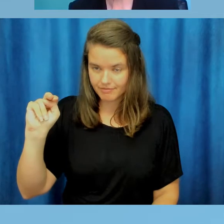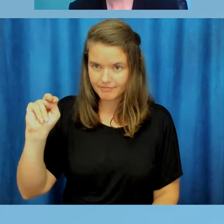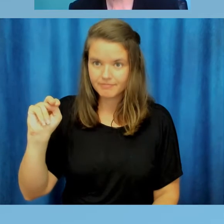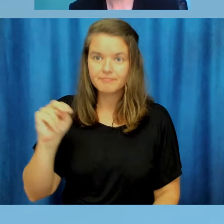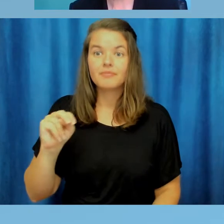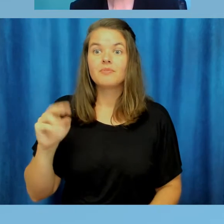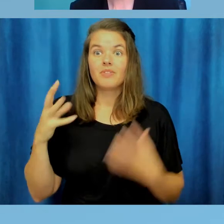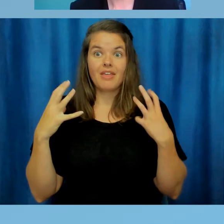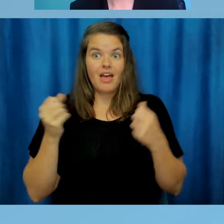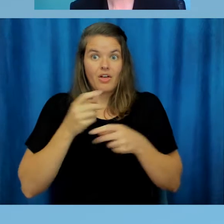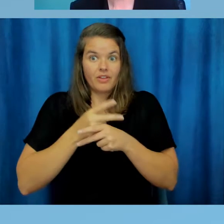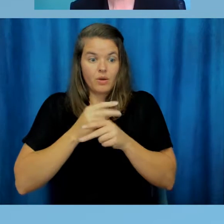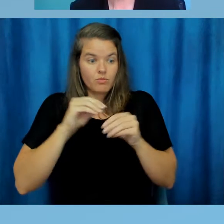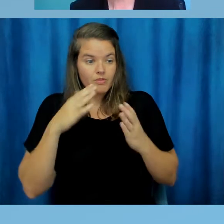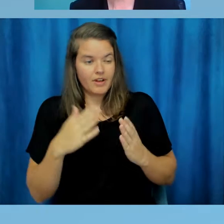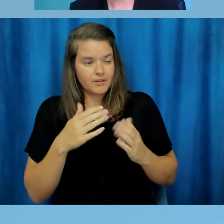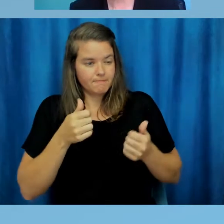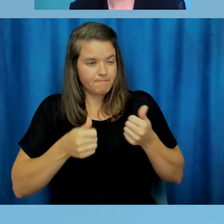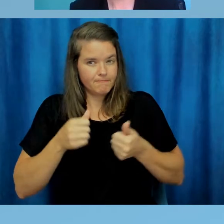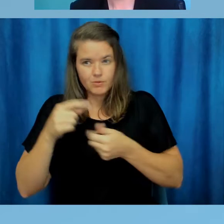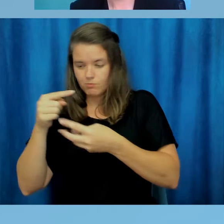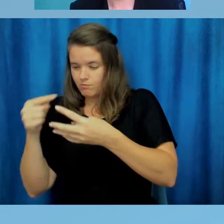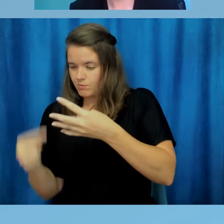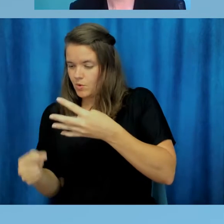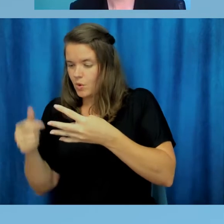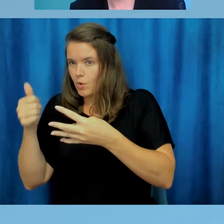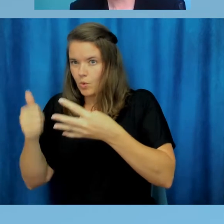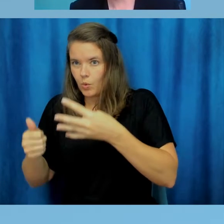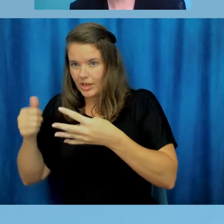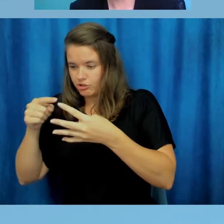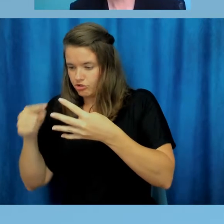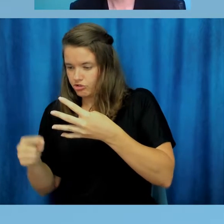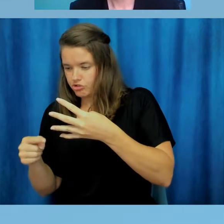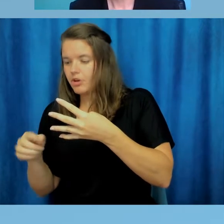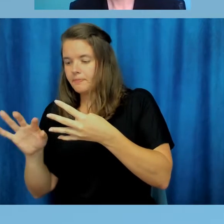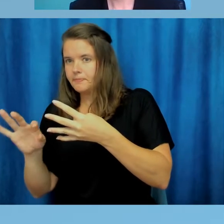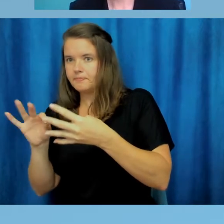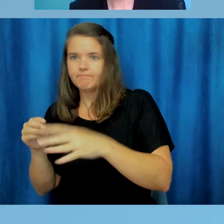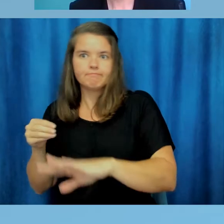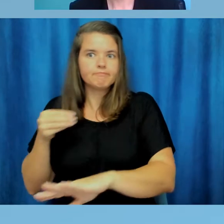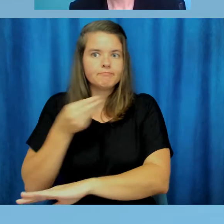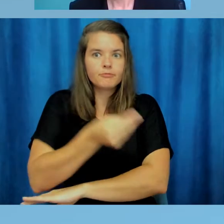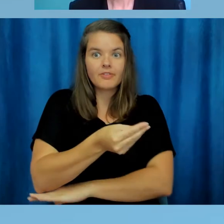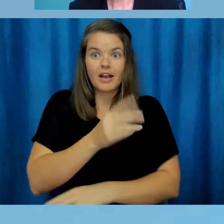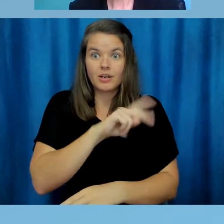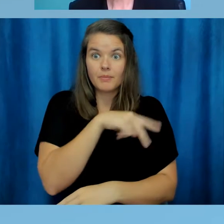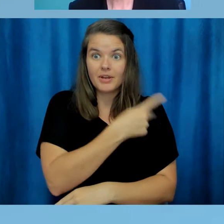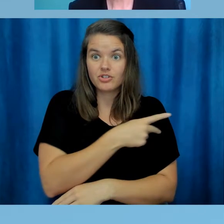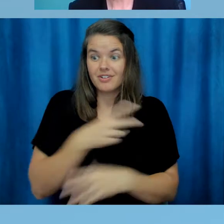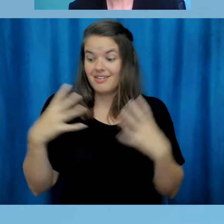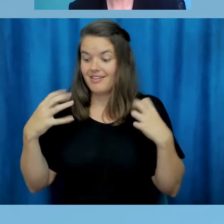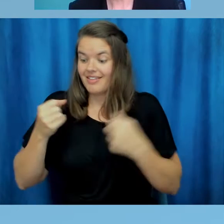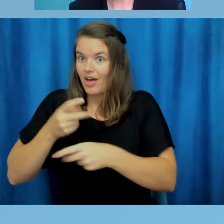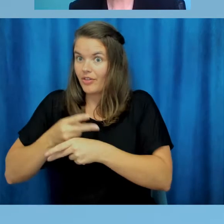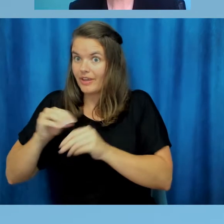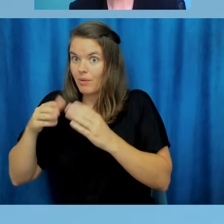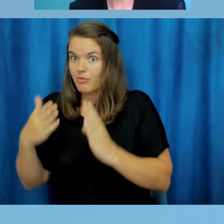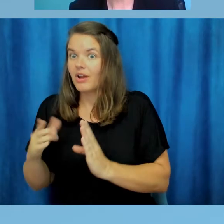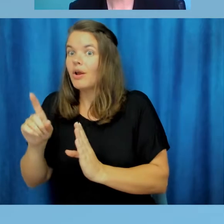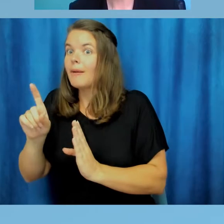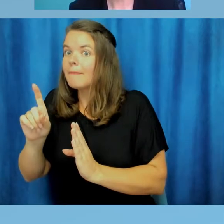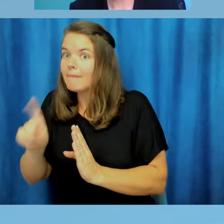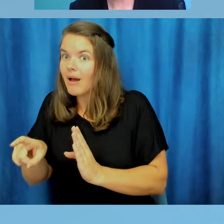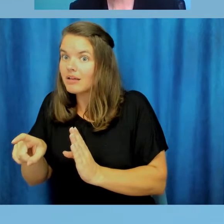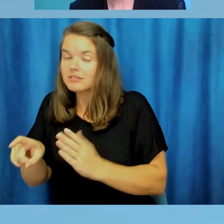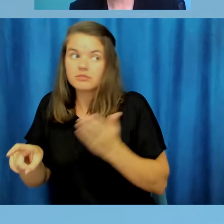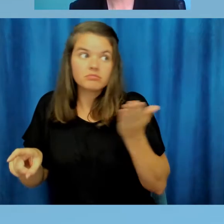is determining which kind of communication aid or service to furnish to the patient, the healthcare provider must